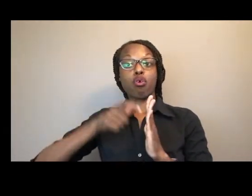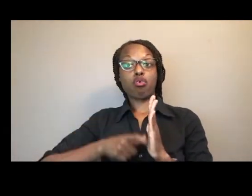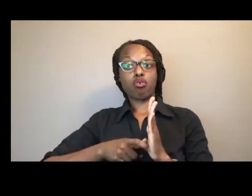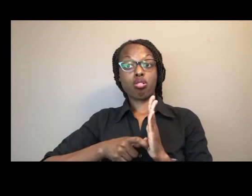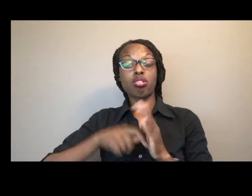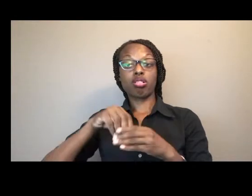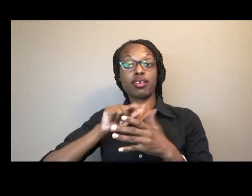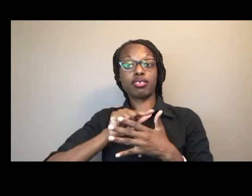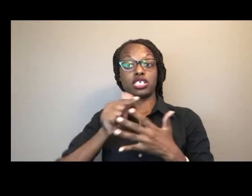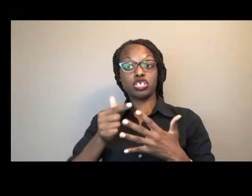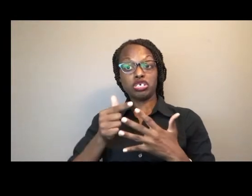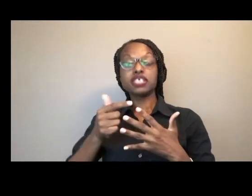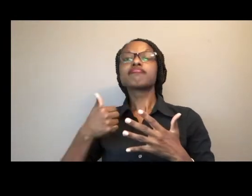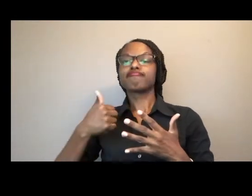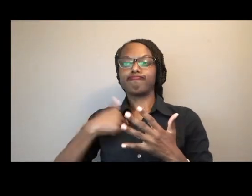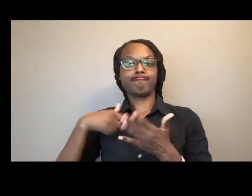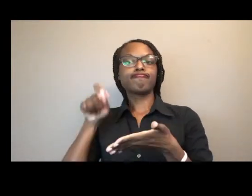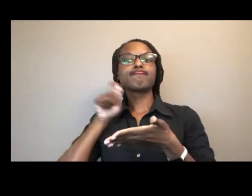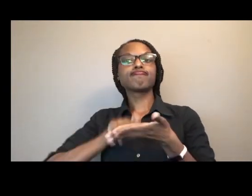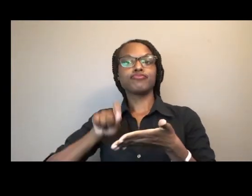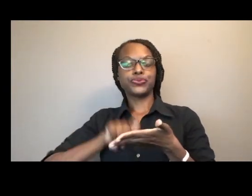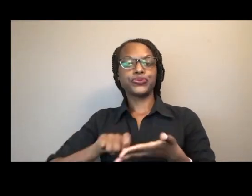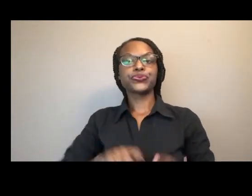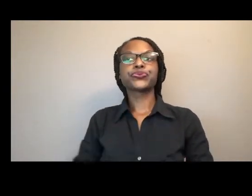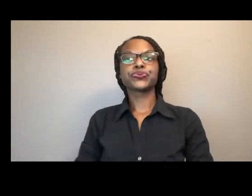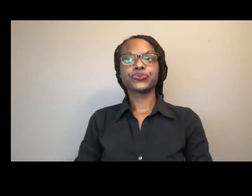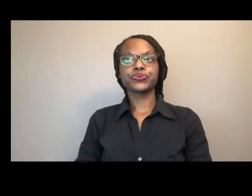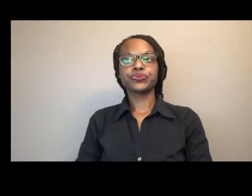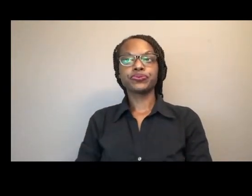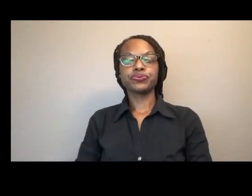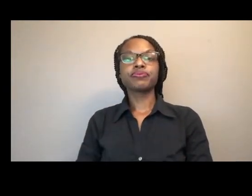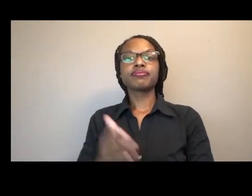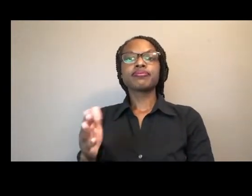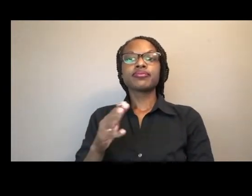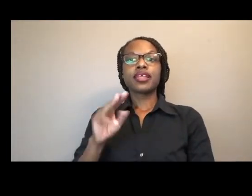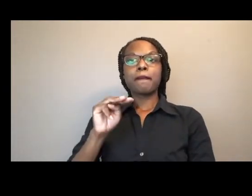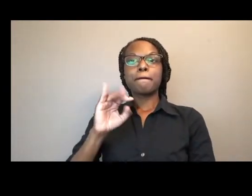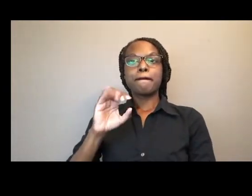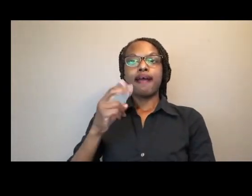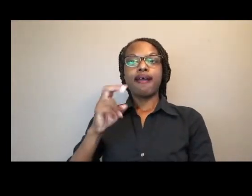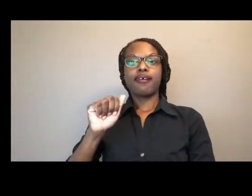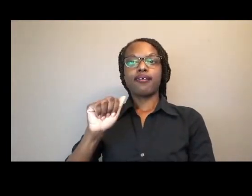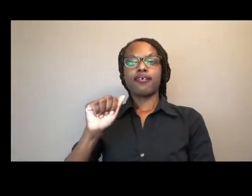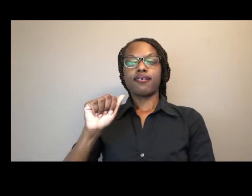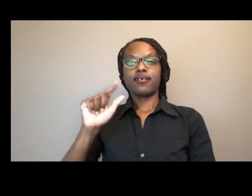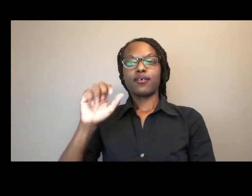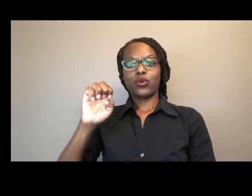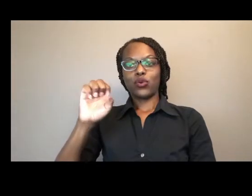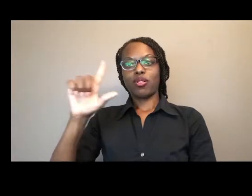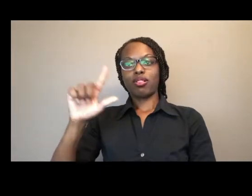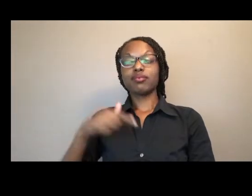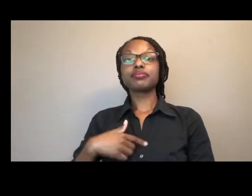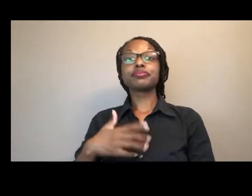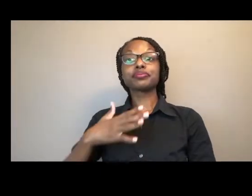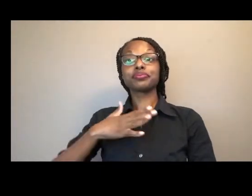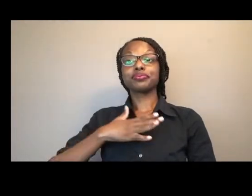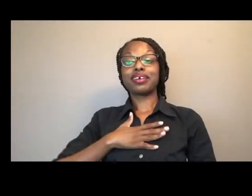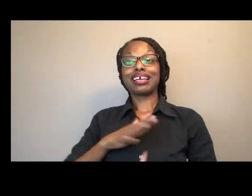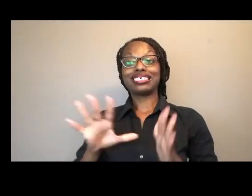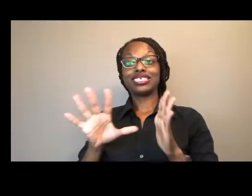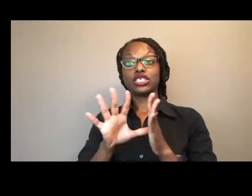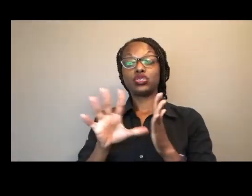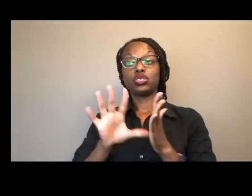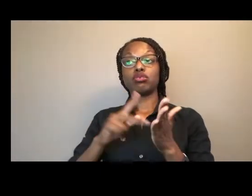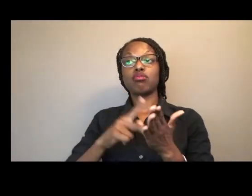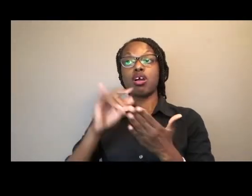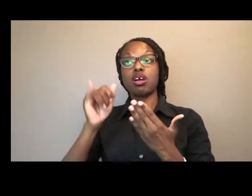second article for this series. For my senior project, we had to choose a issue that meant the most to